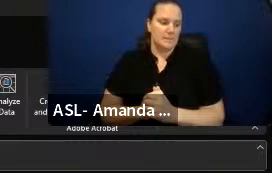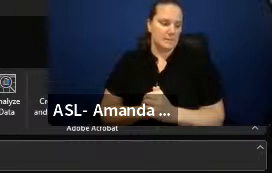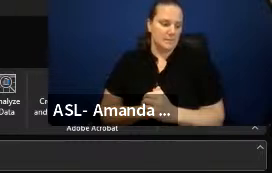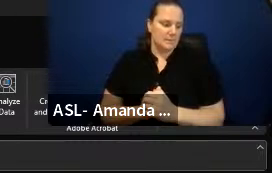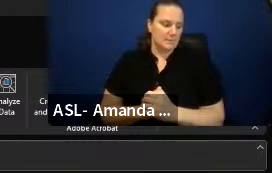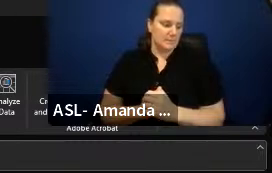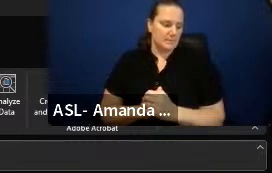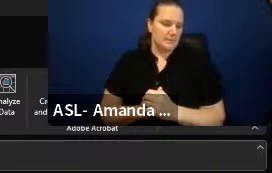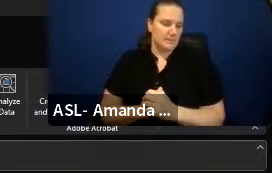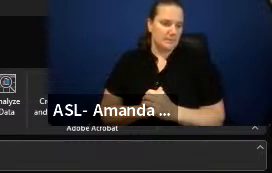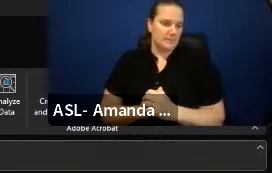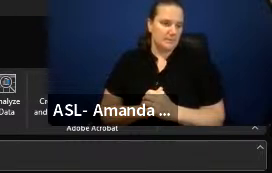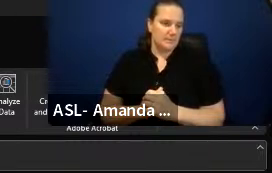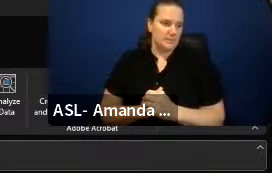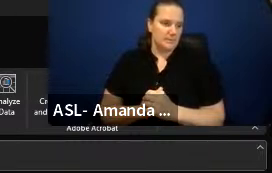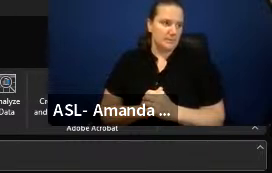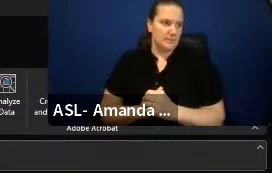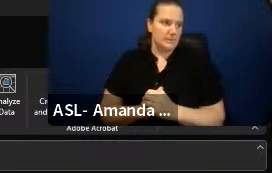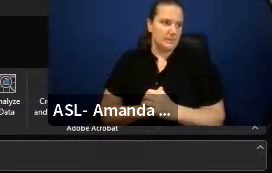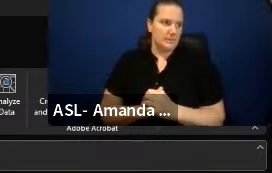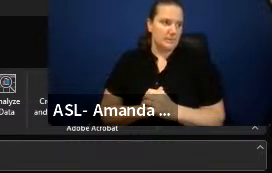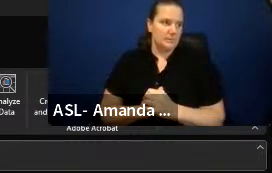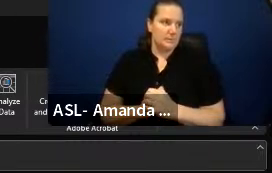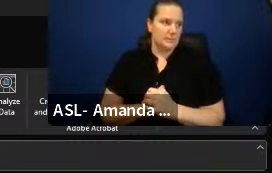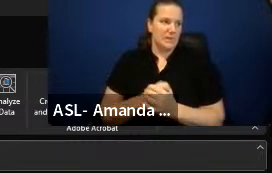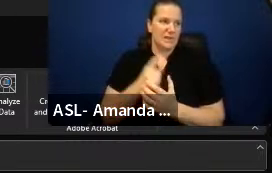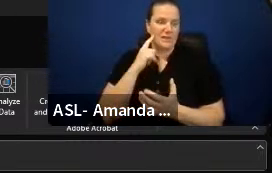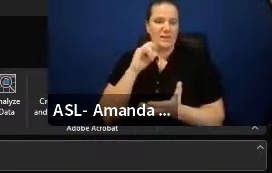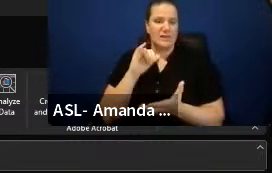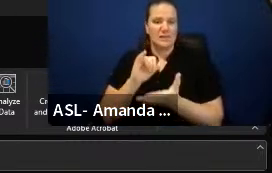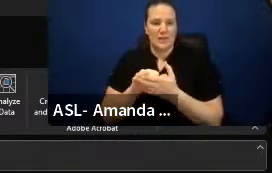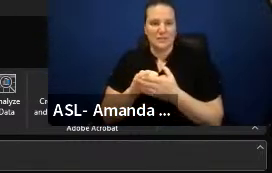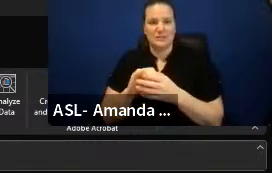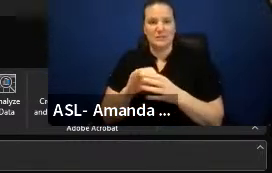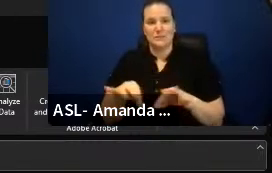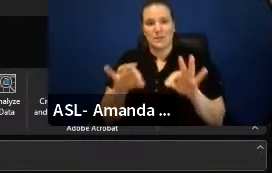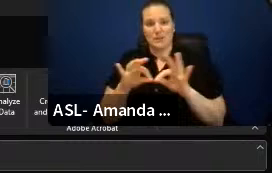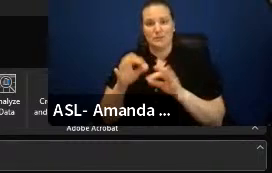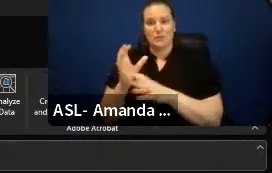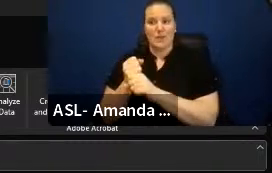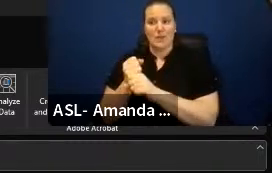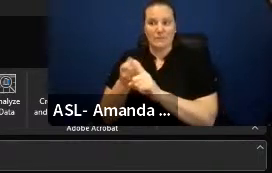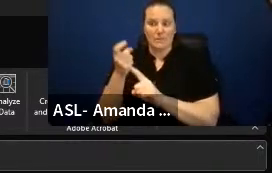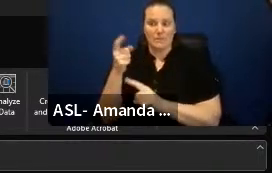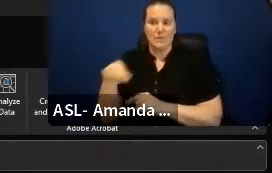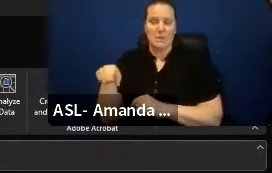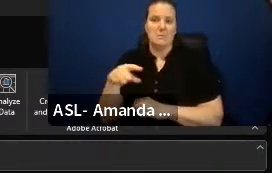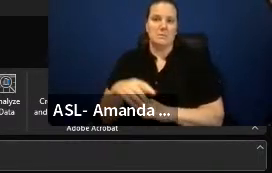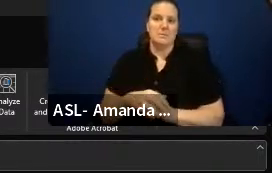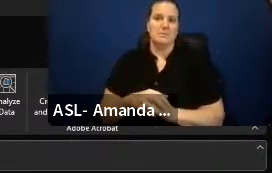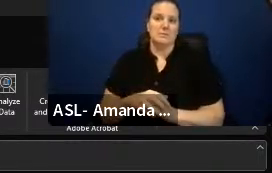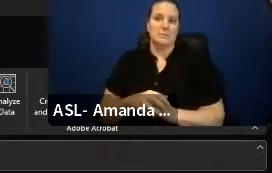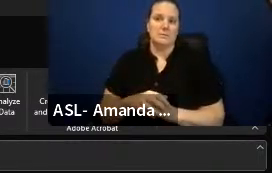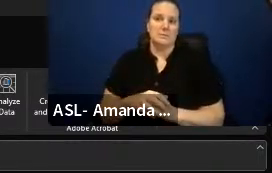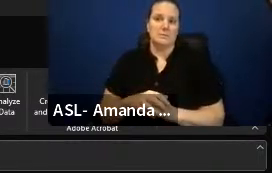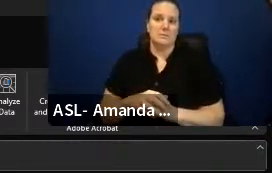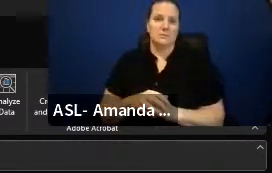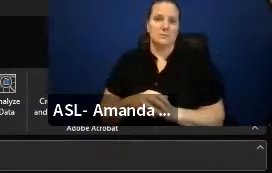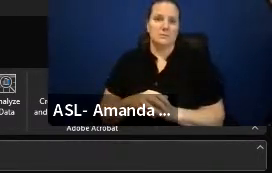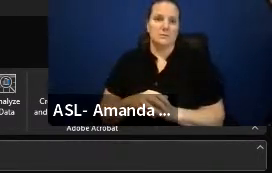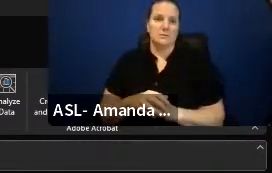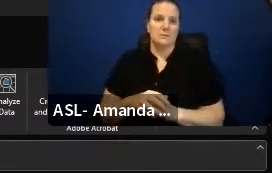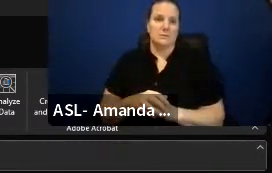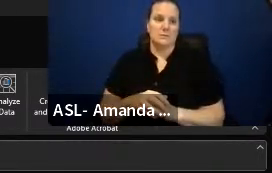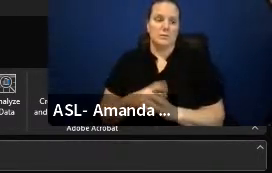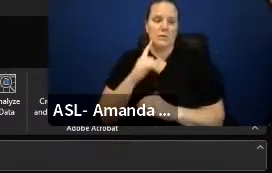And I think it's imperative to get that from them. And then I mentioned this at the last meeting that I was at,